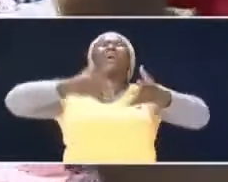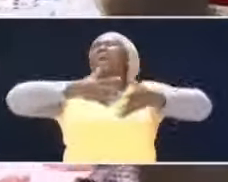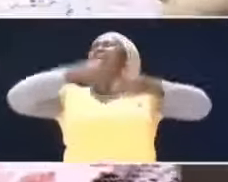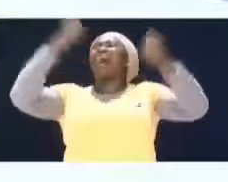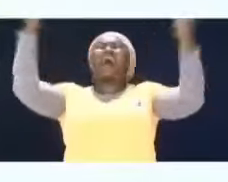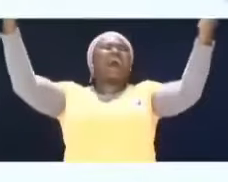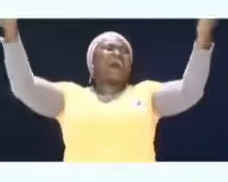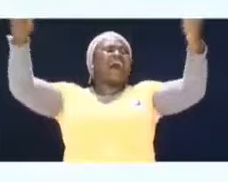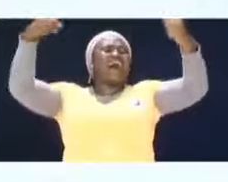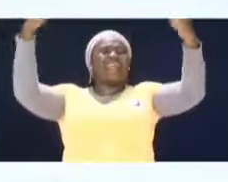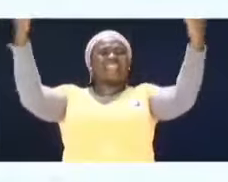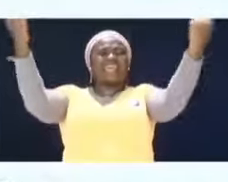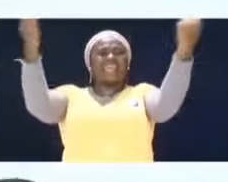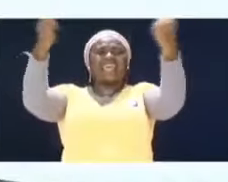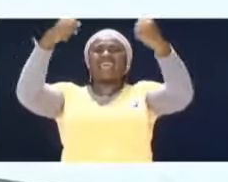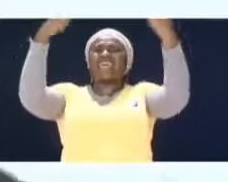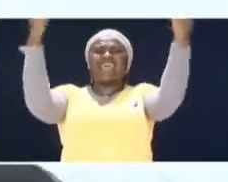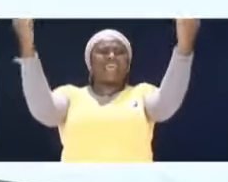Hallelujah.